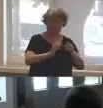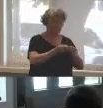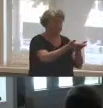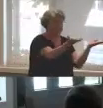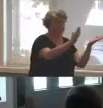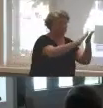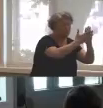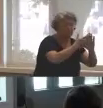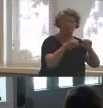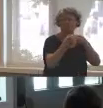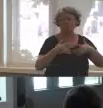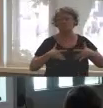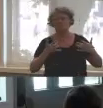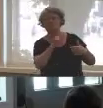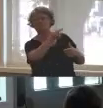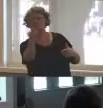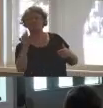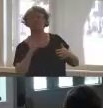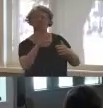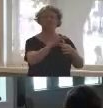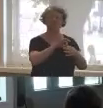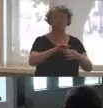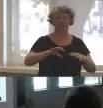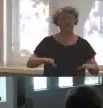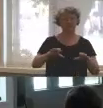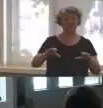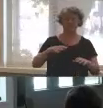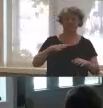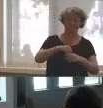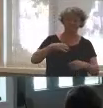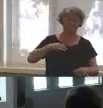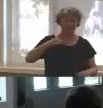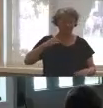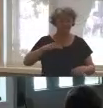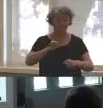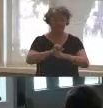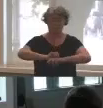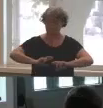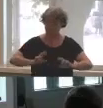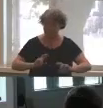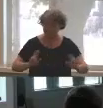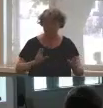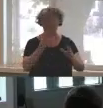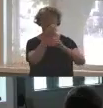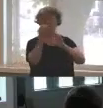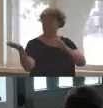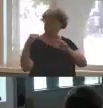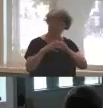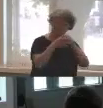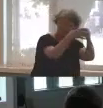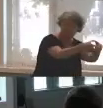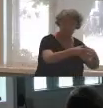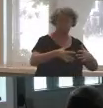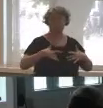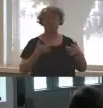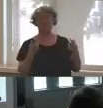and social networks. Activities include volunteering, employment readiness, participate in outings, attending workshops and special events,